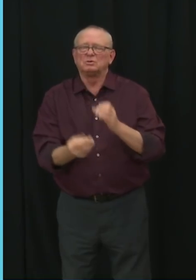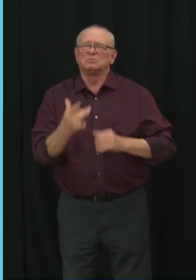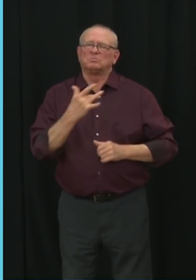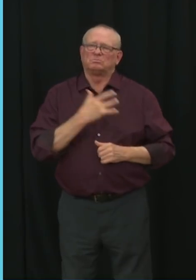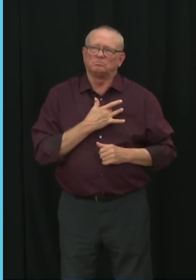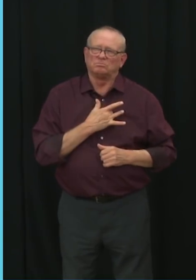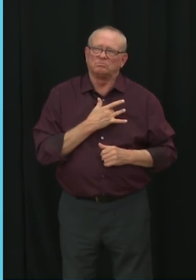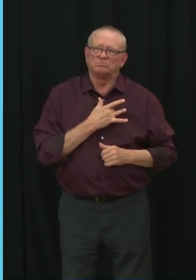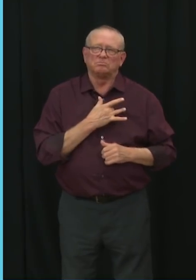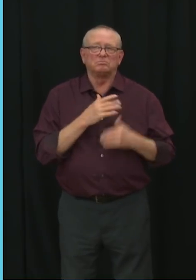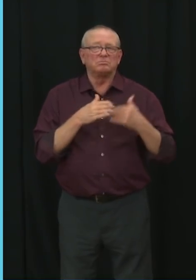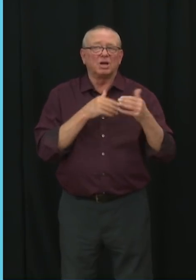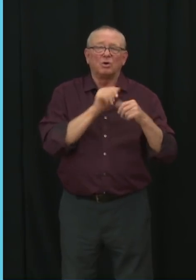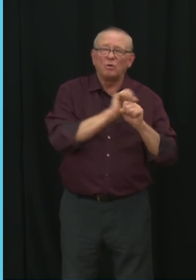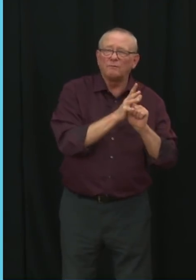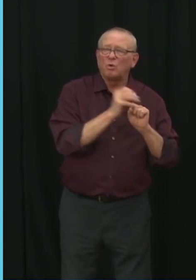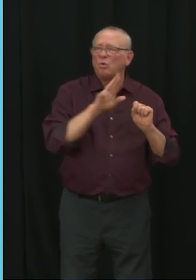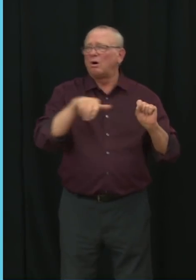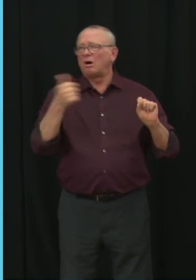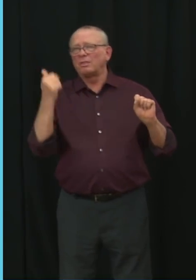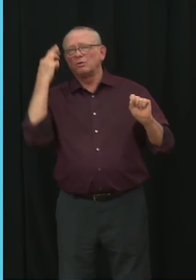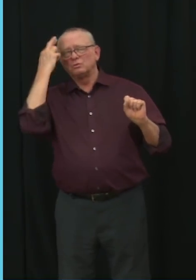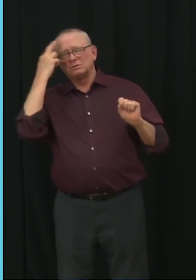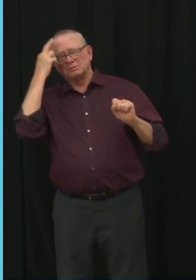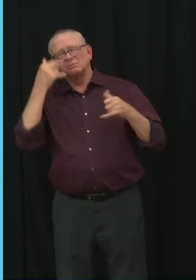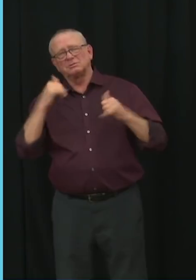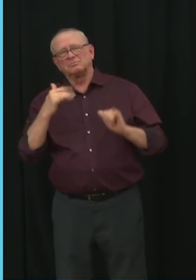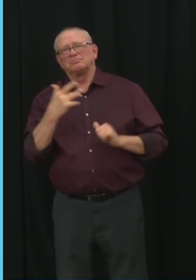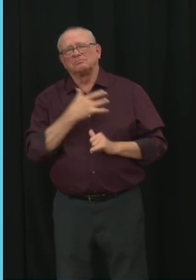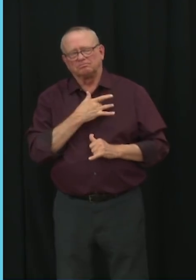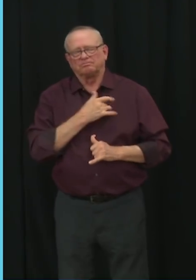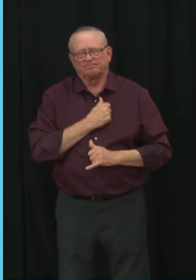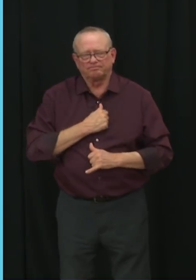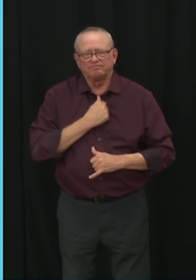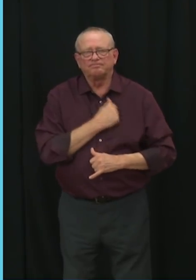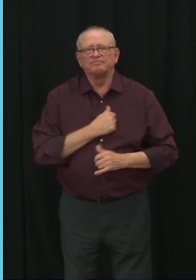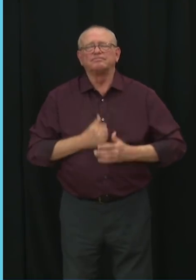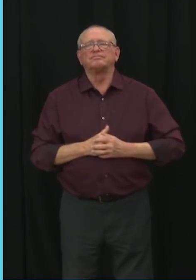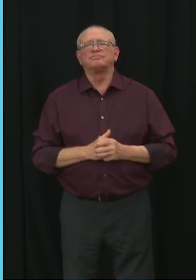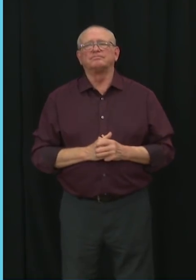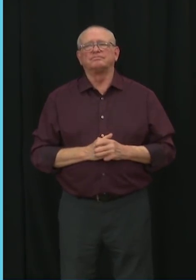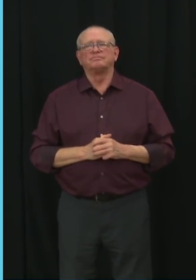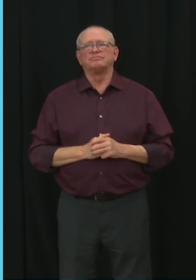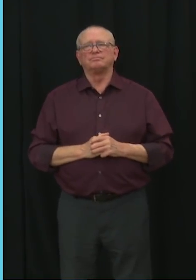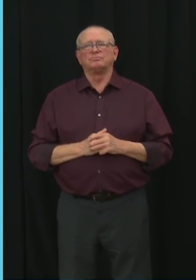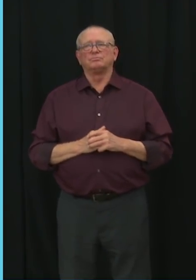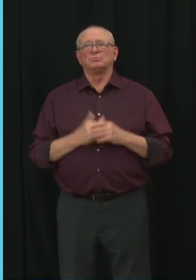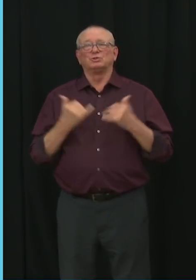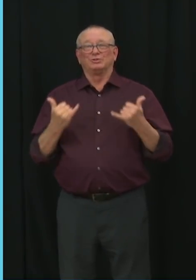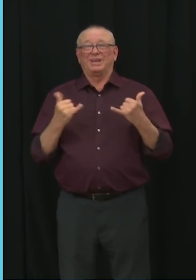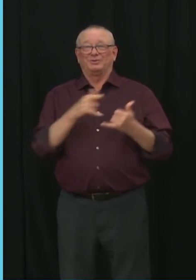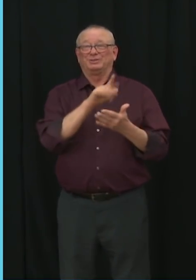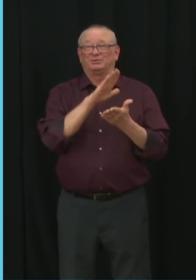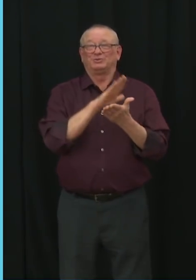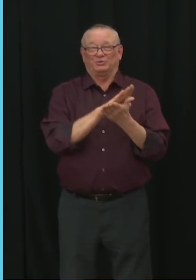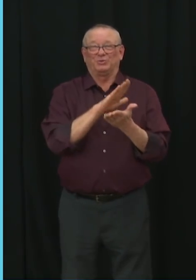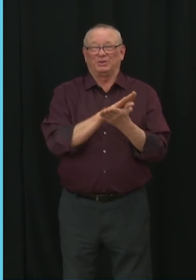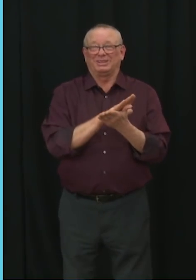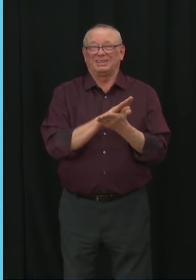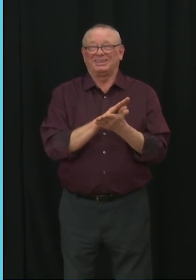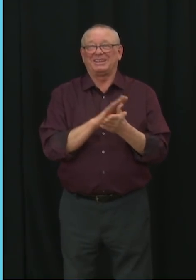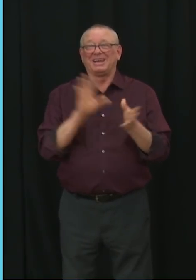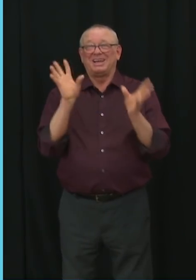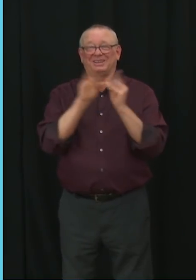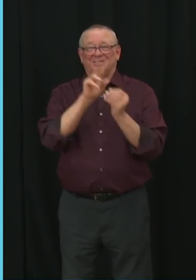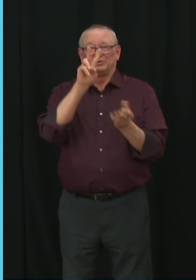As of today, only 2 of the more than 2,500 schools in Alberta are in temporary at-home learning to address